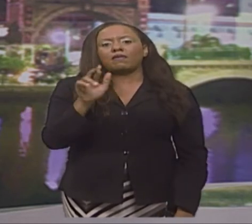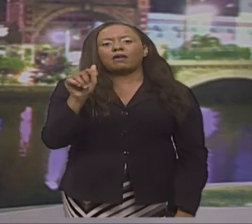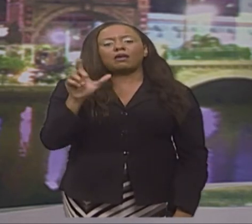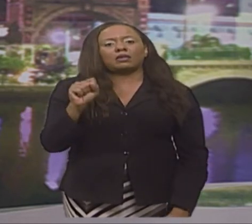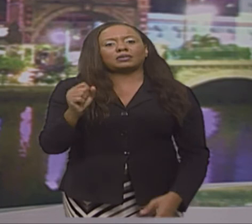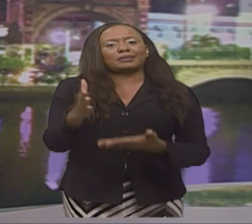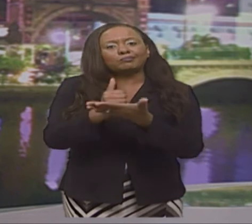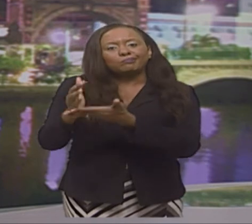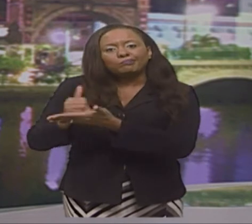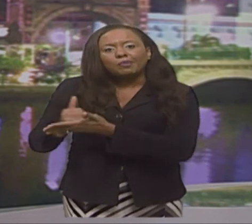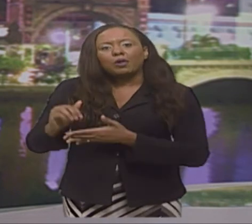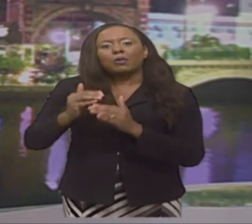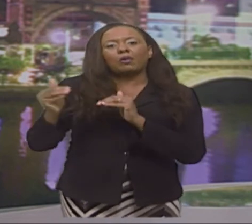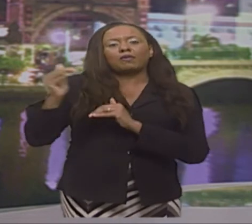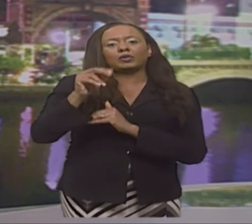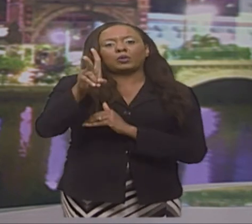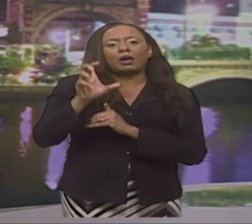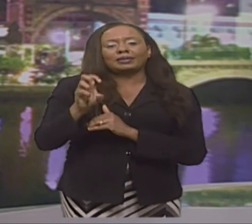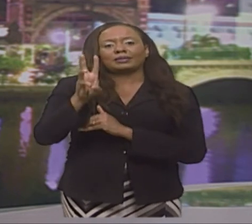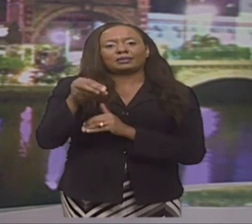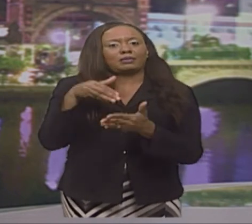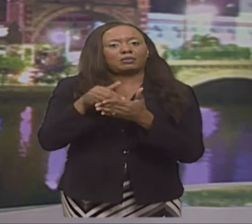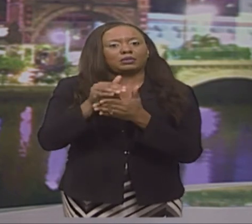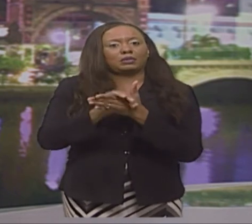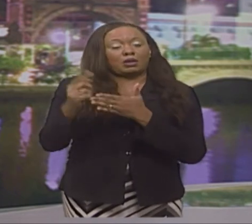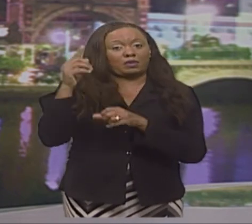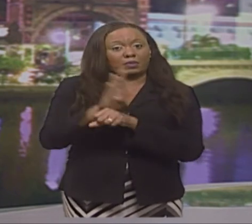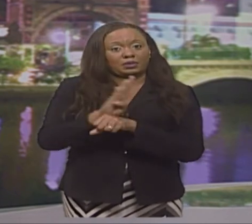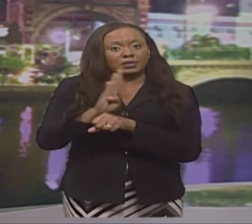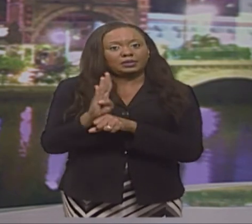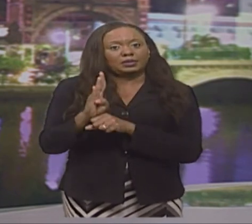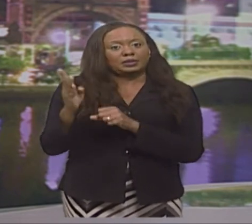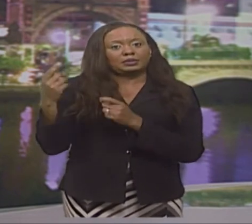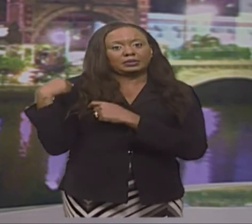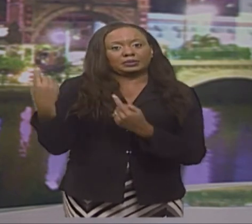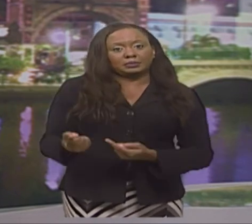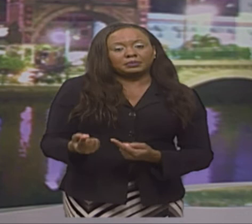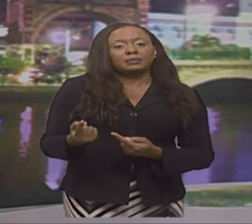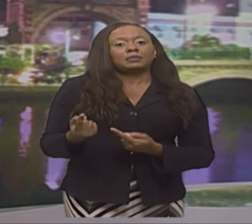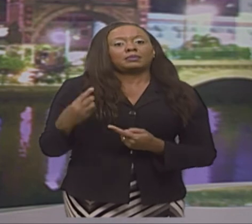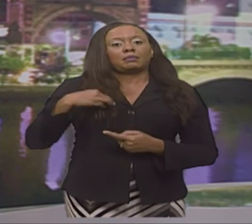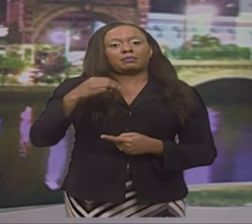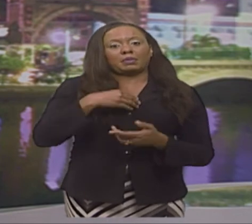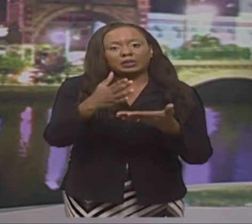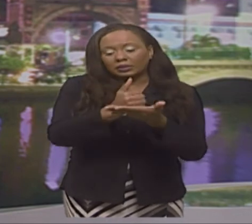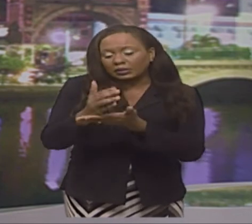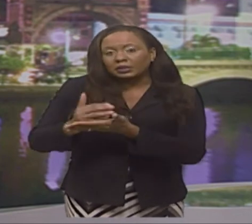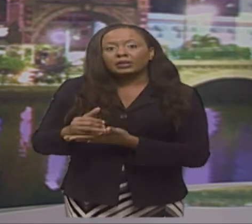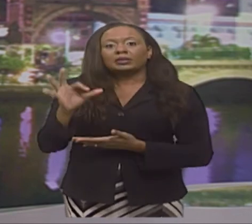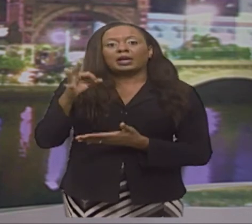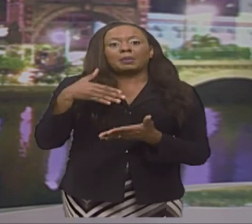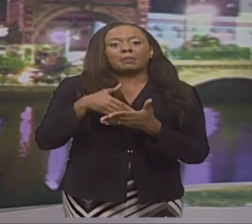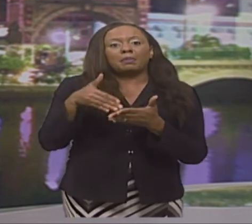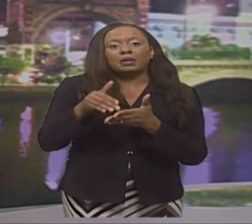$260,000 in business among members. The National Director added that to date, members have generated over $9 million in